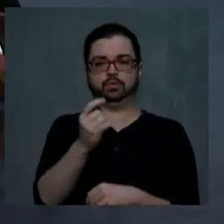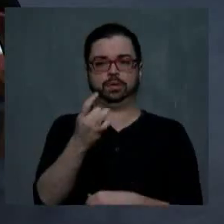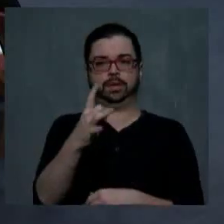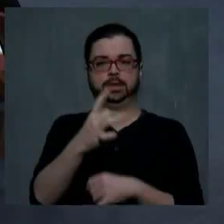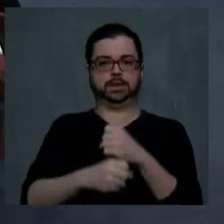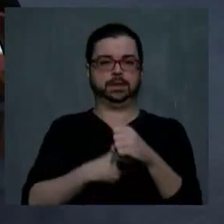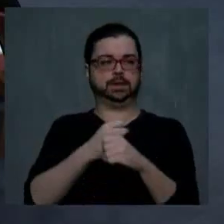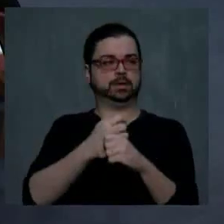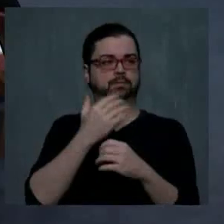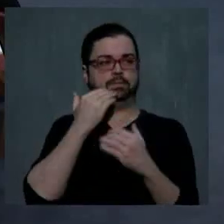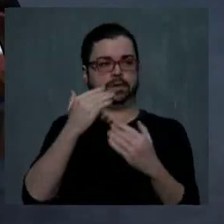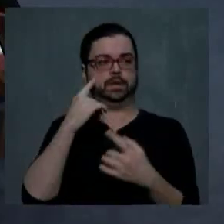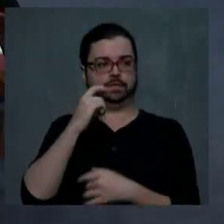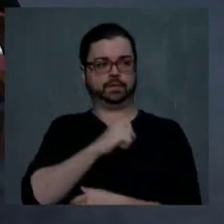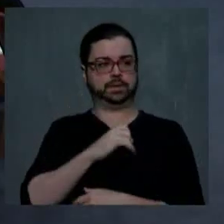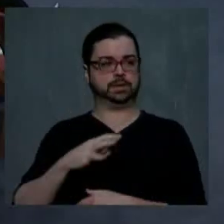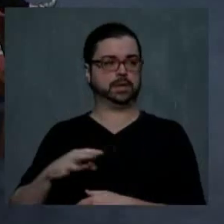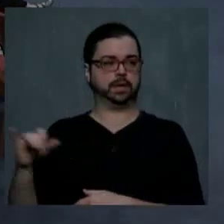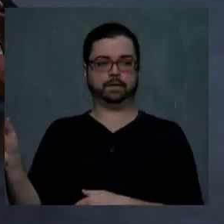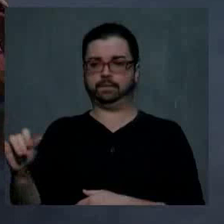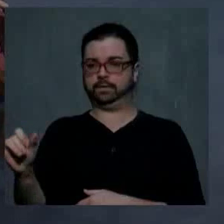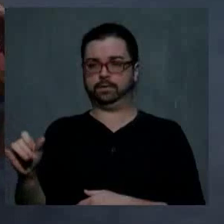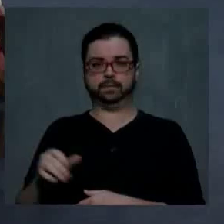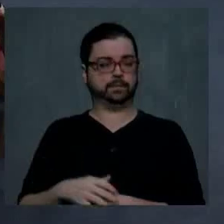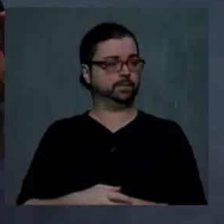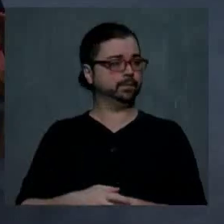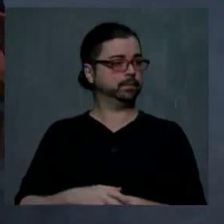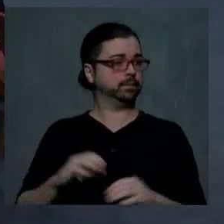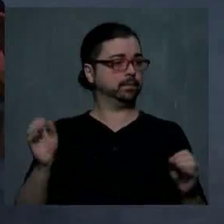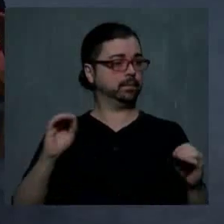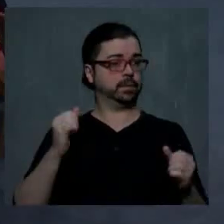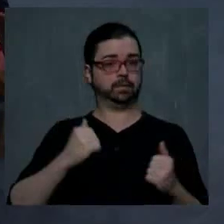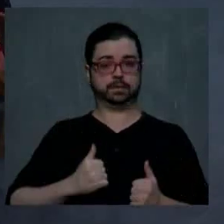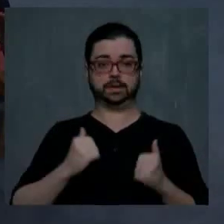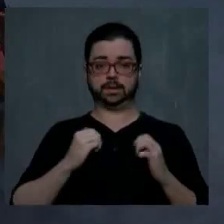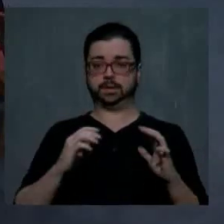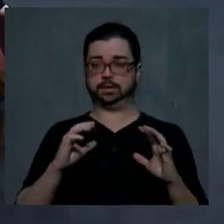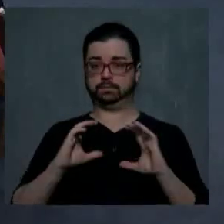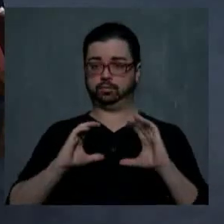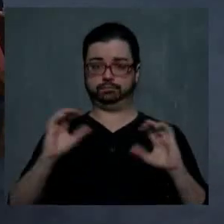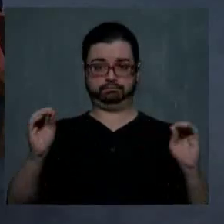year, and thank you to staff as well. If not, we are adjourned.